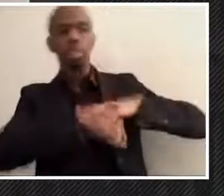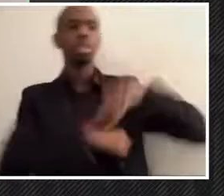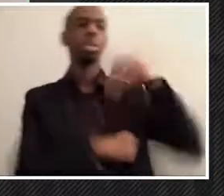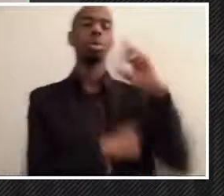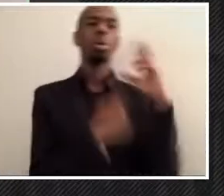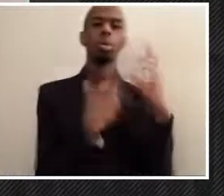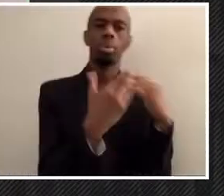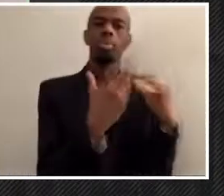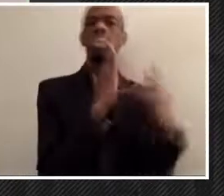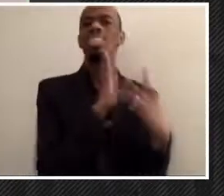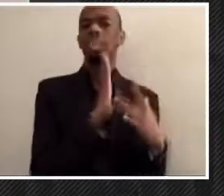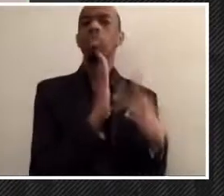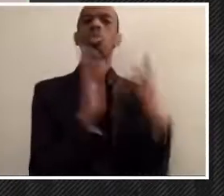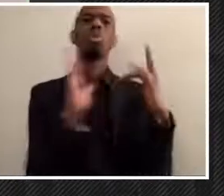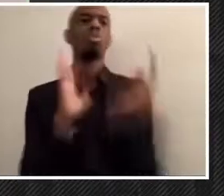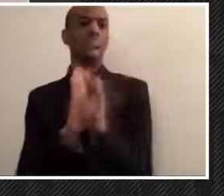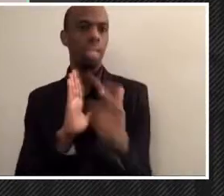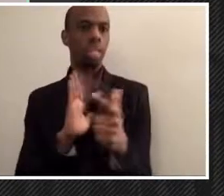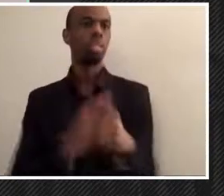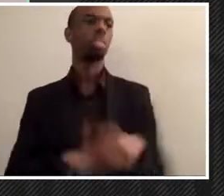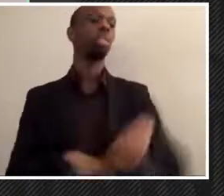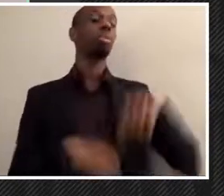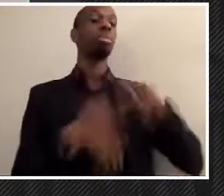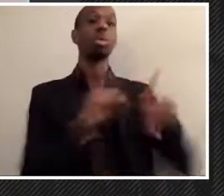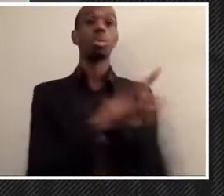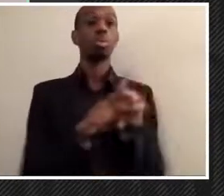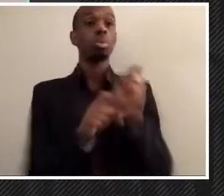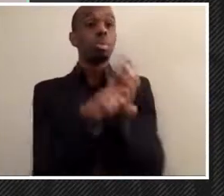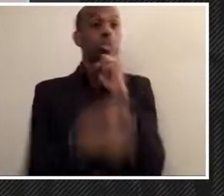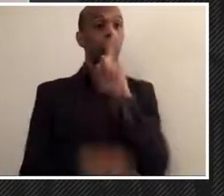violations, making sure that we are